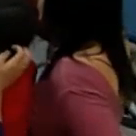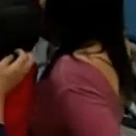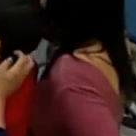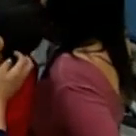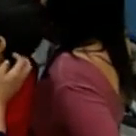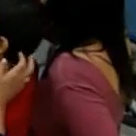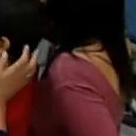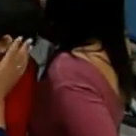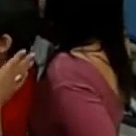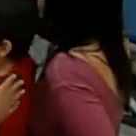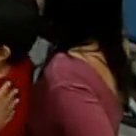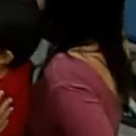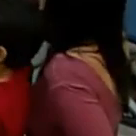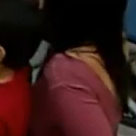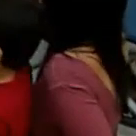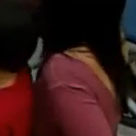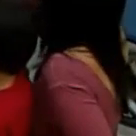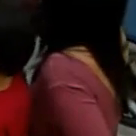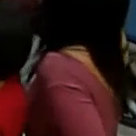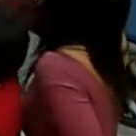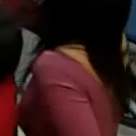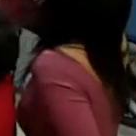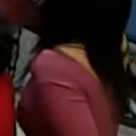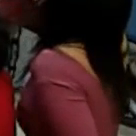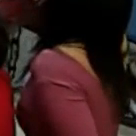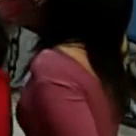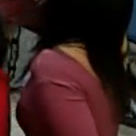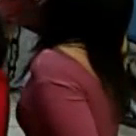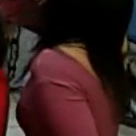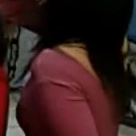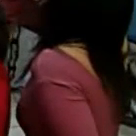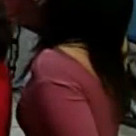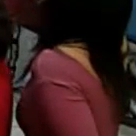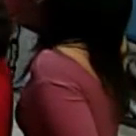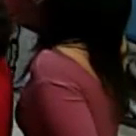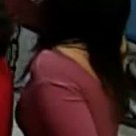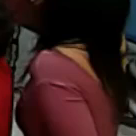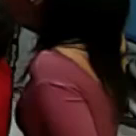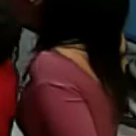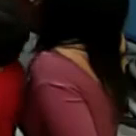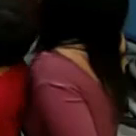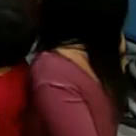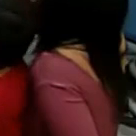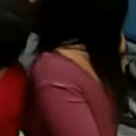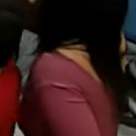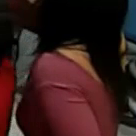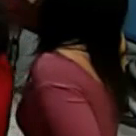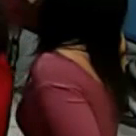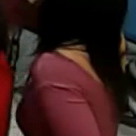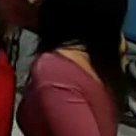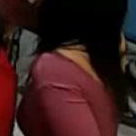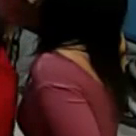Pray for the children intermediary in the lessons. Be with them. Bless them physically, spiritually,